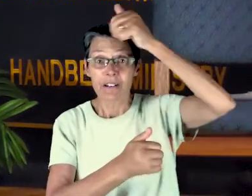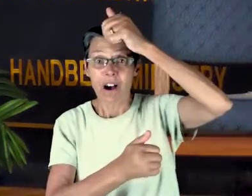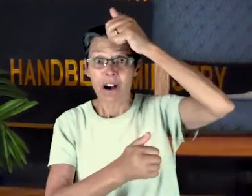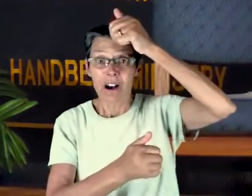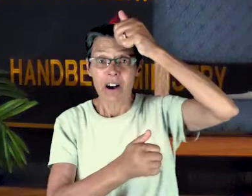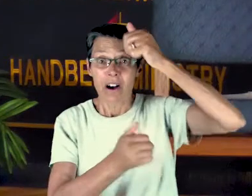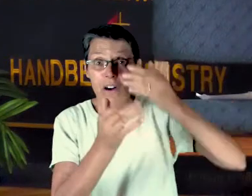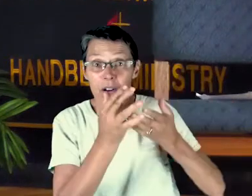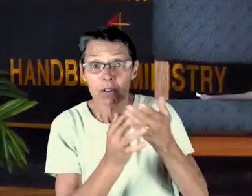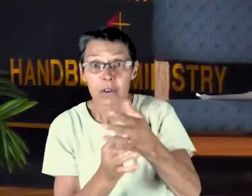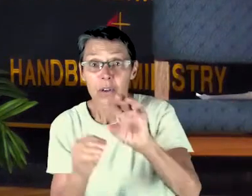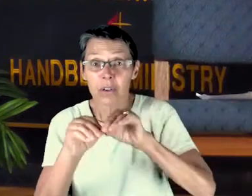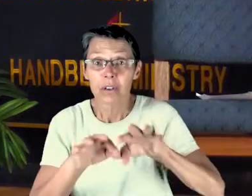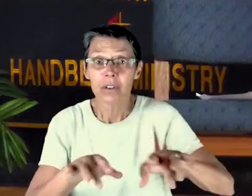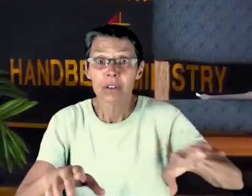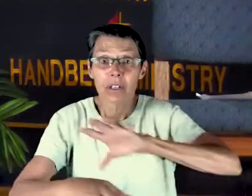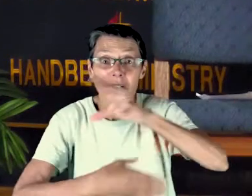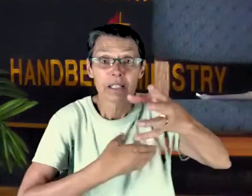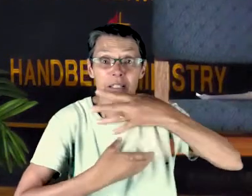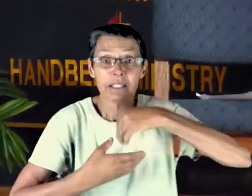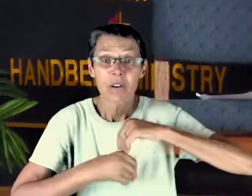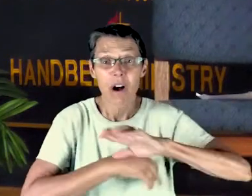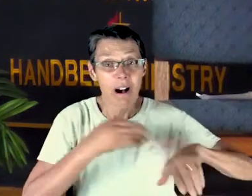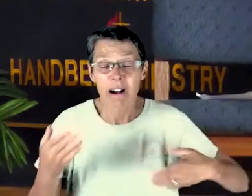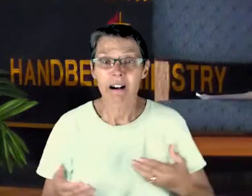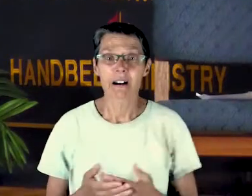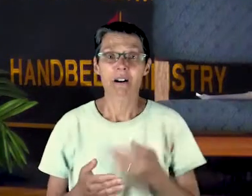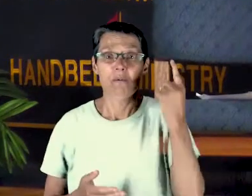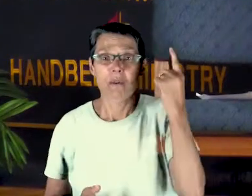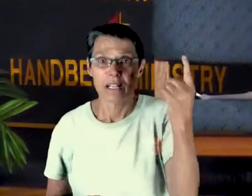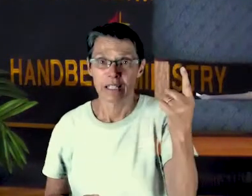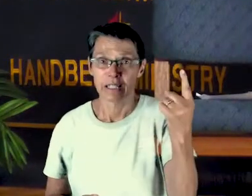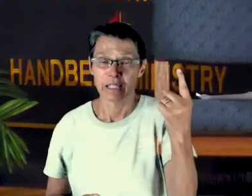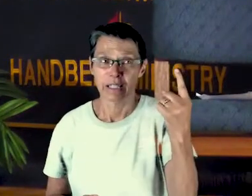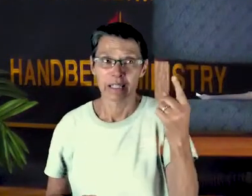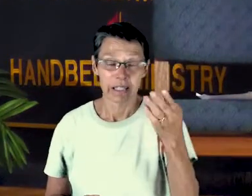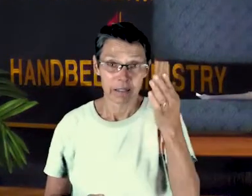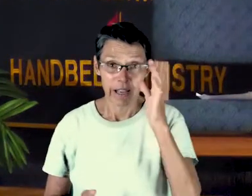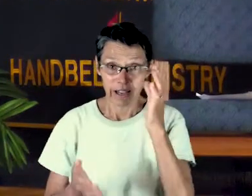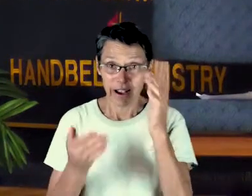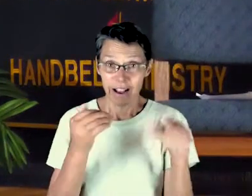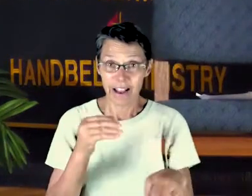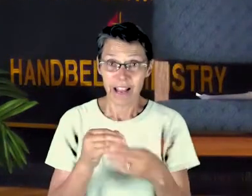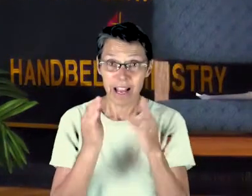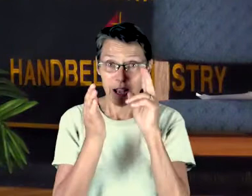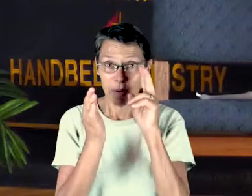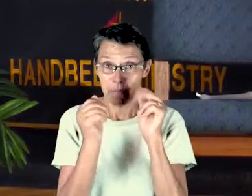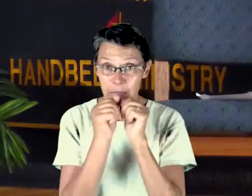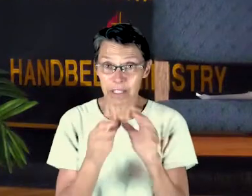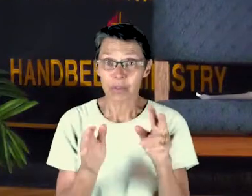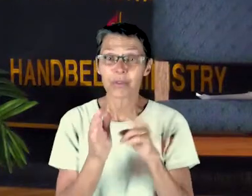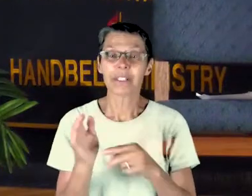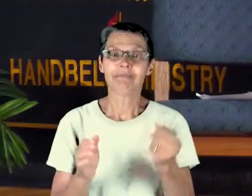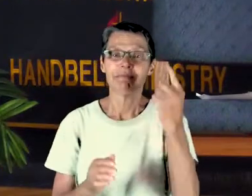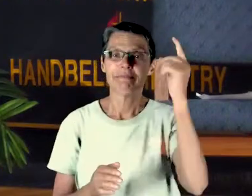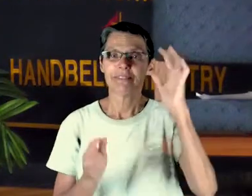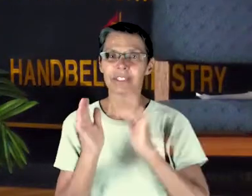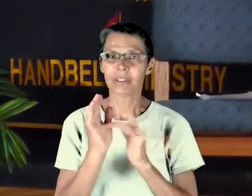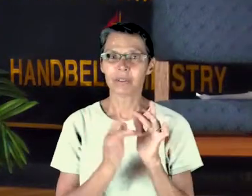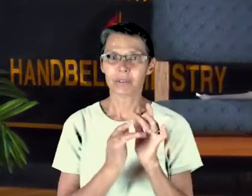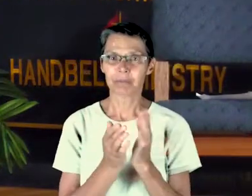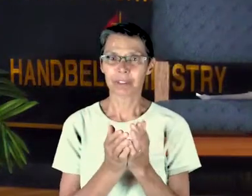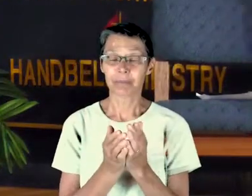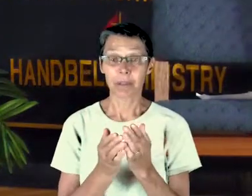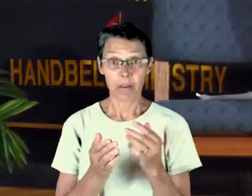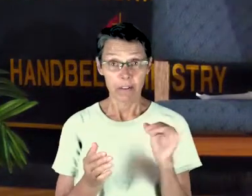through all and in all. May God add blessing to the reading and the understanding of this scripture. You're invited to stand as you're able for the